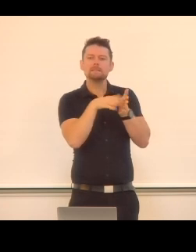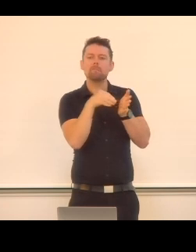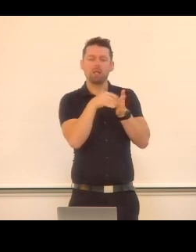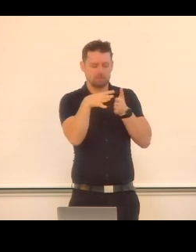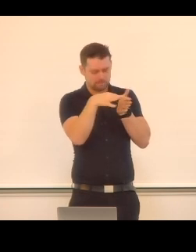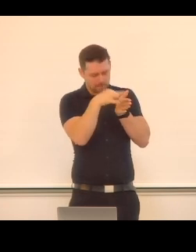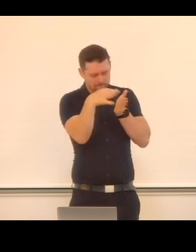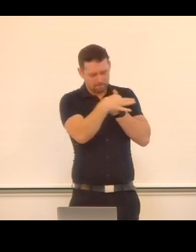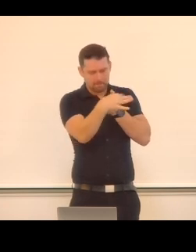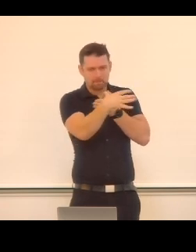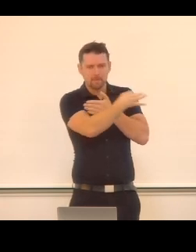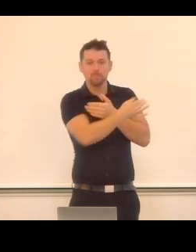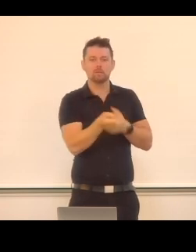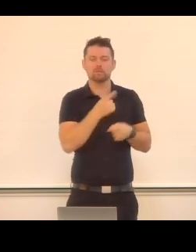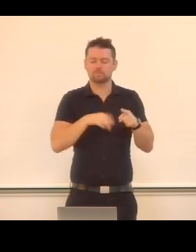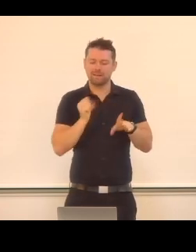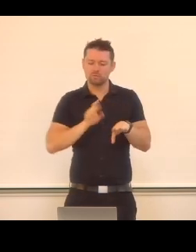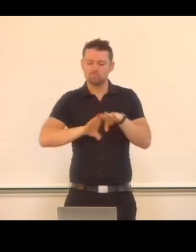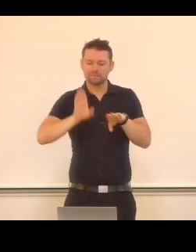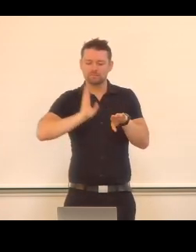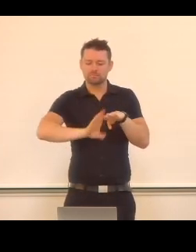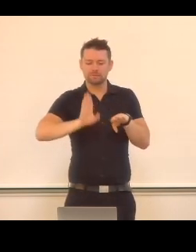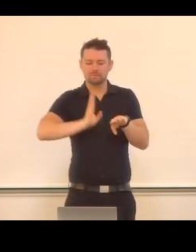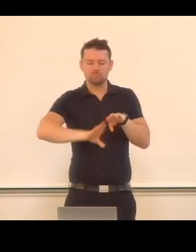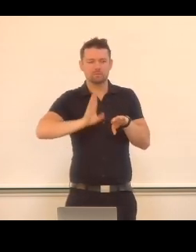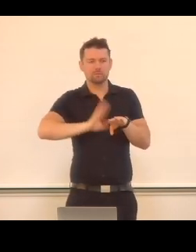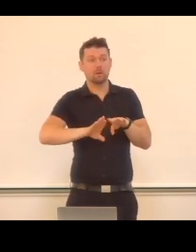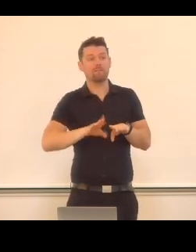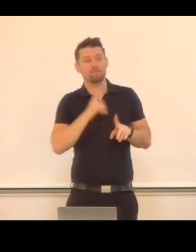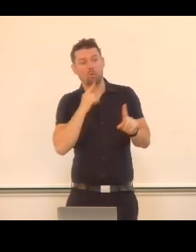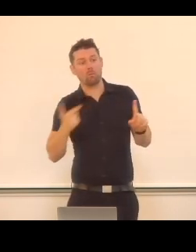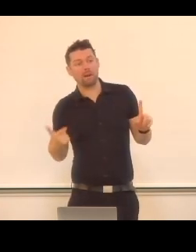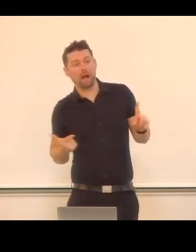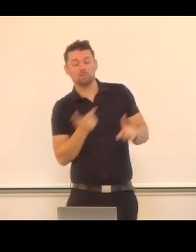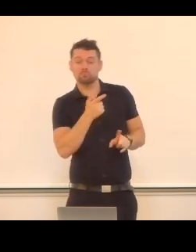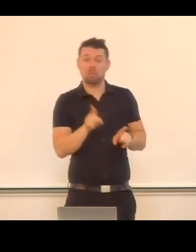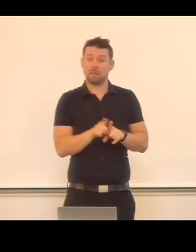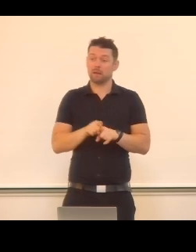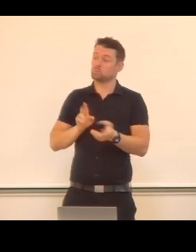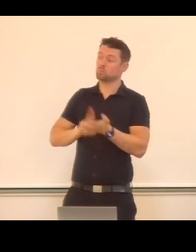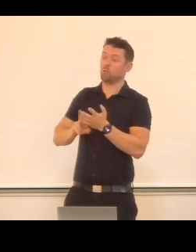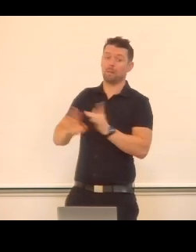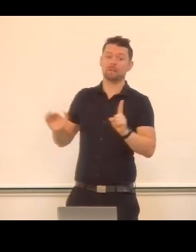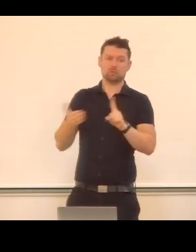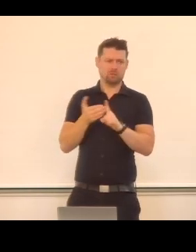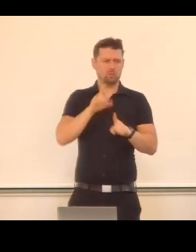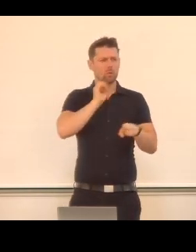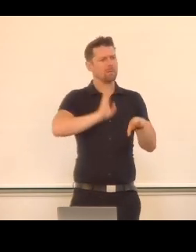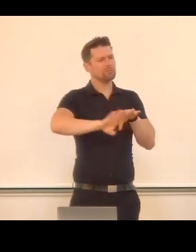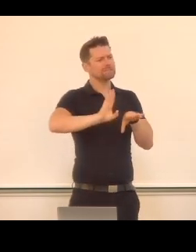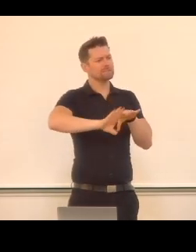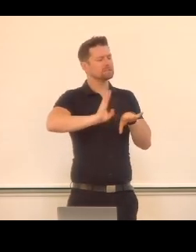asteroid. So we had to practice this repeatedly on the way out there, just like a normal mission you could imagine would